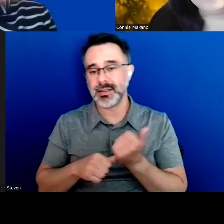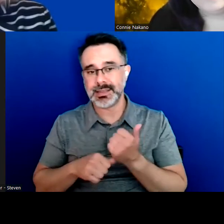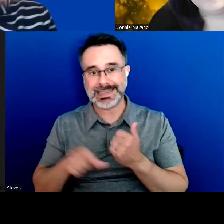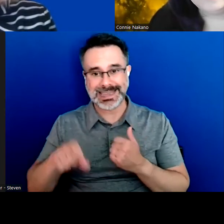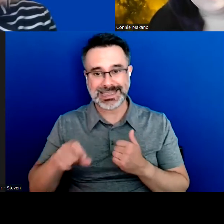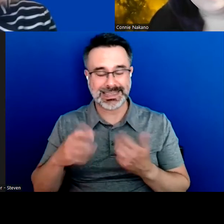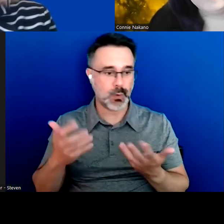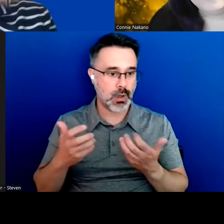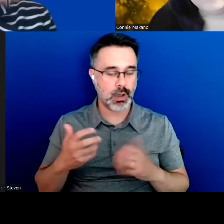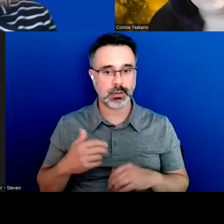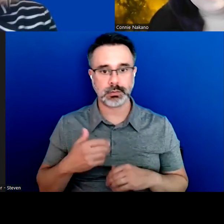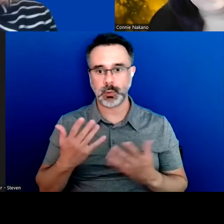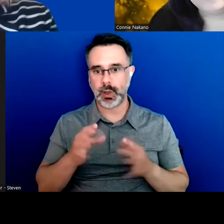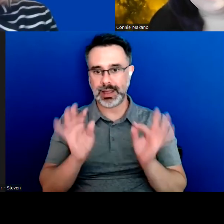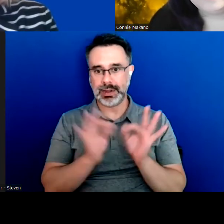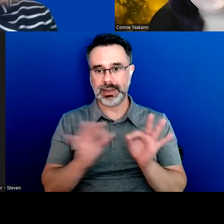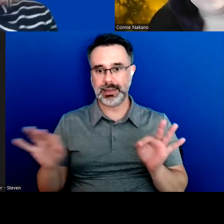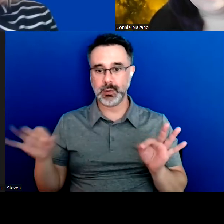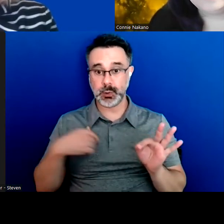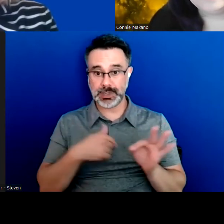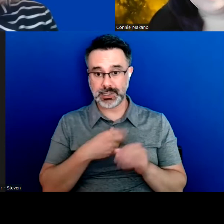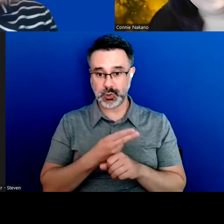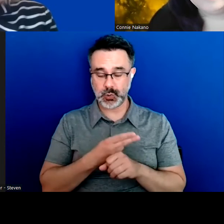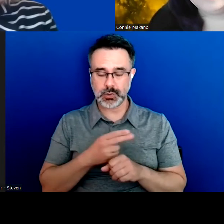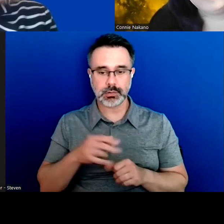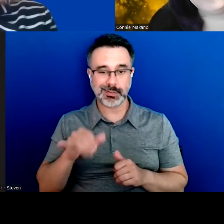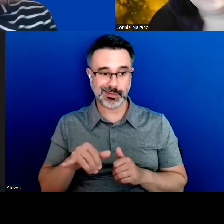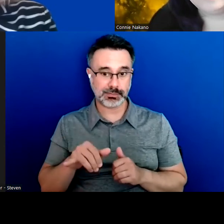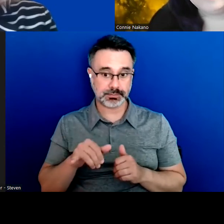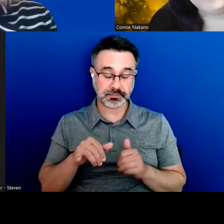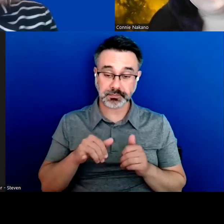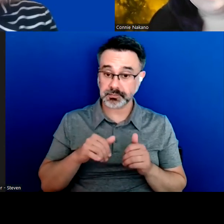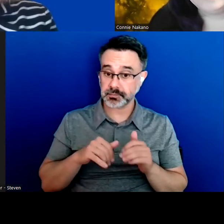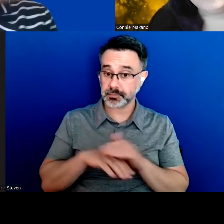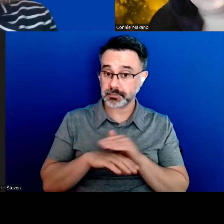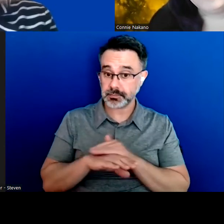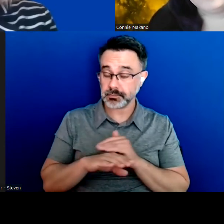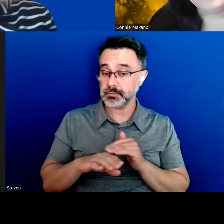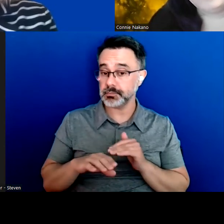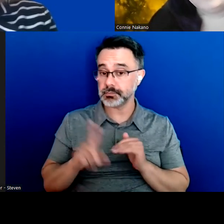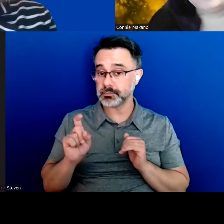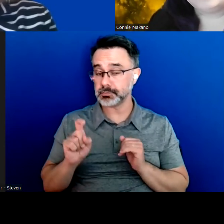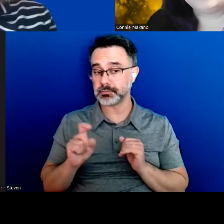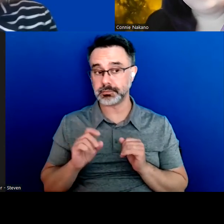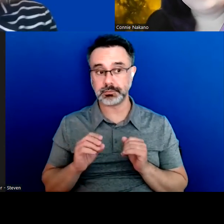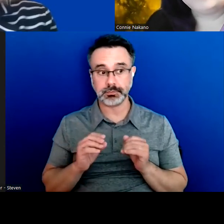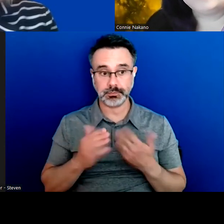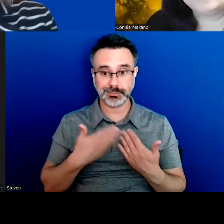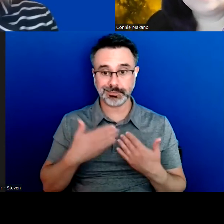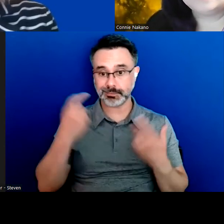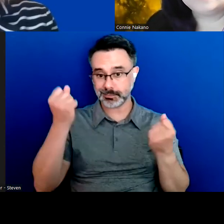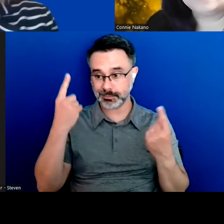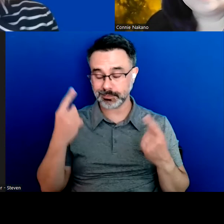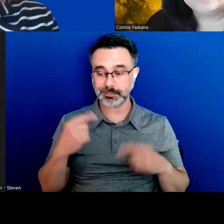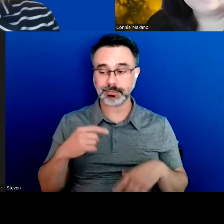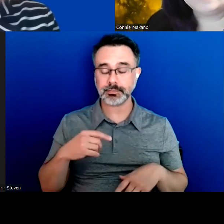language that we use and how we make things easier to access, simplify things, and